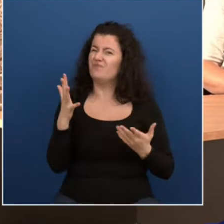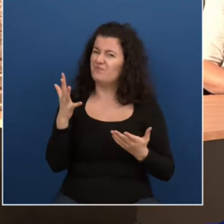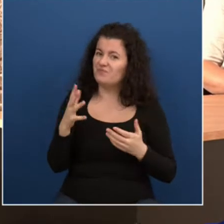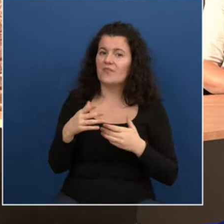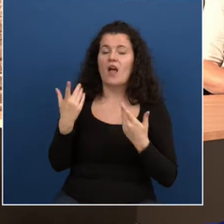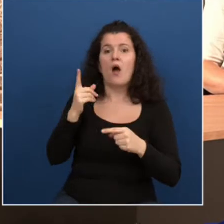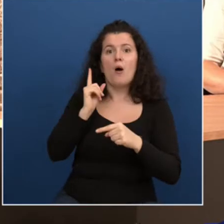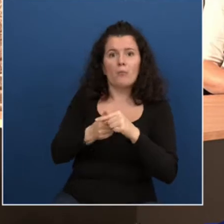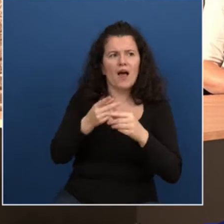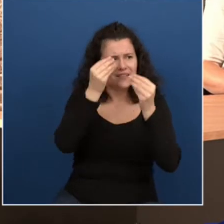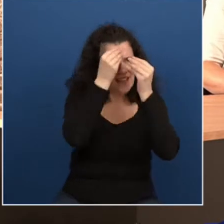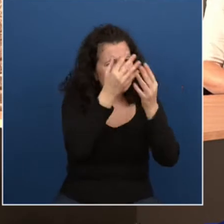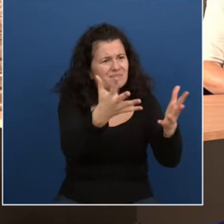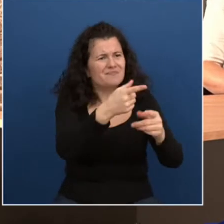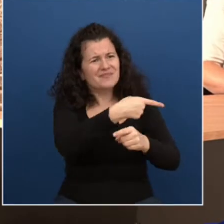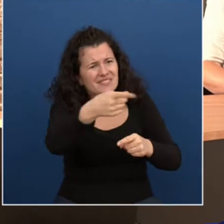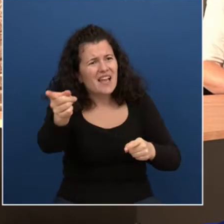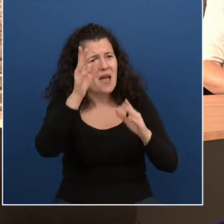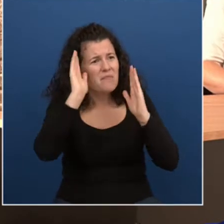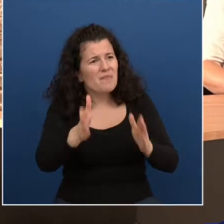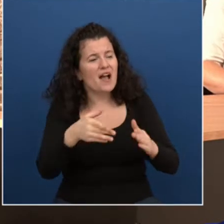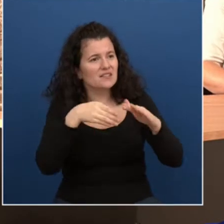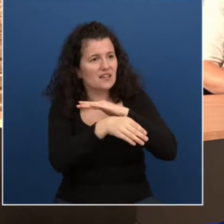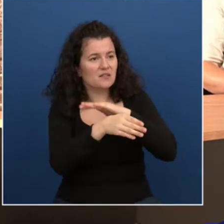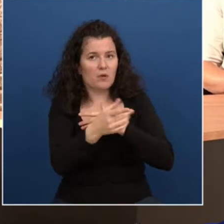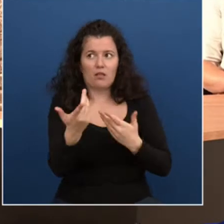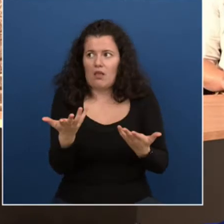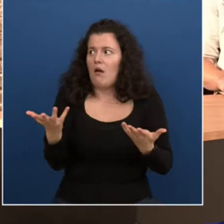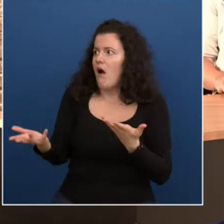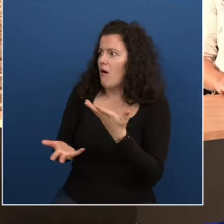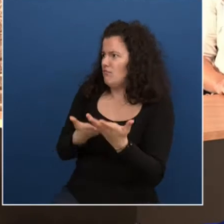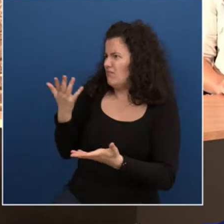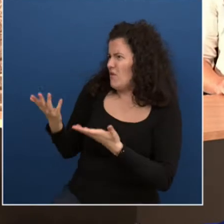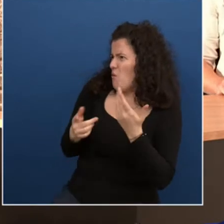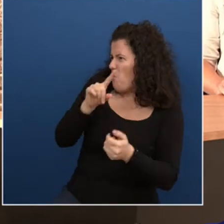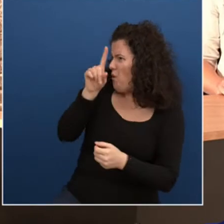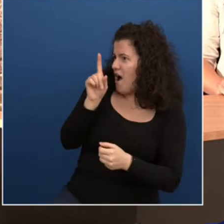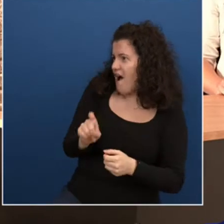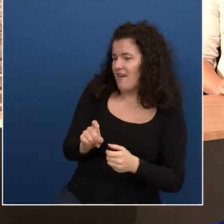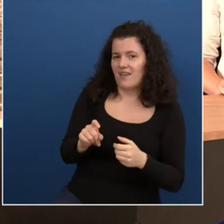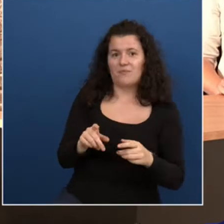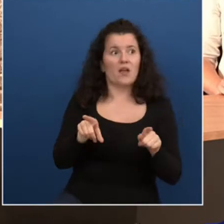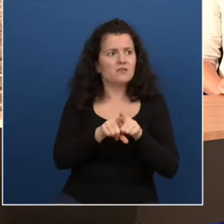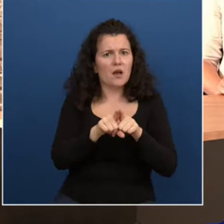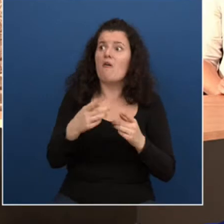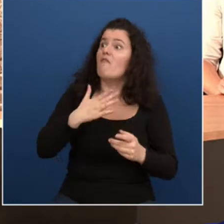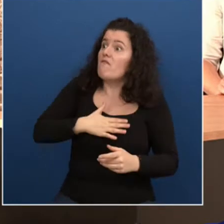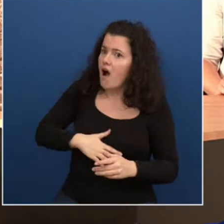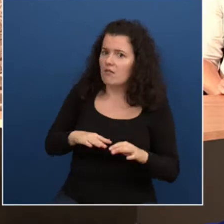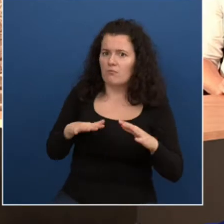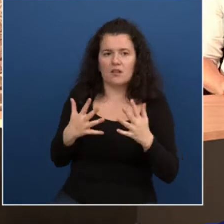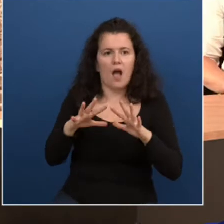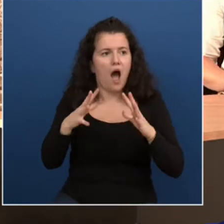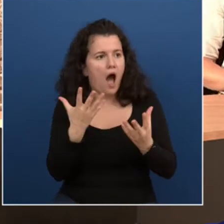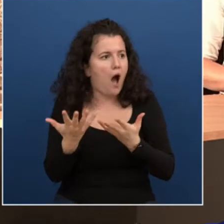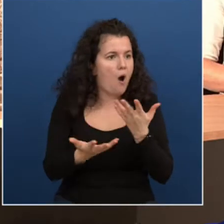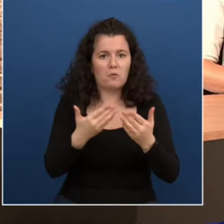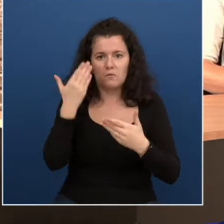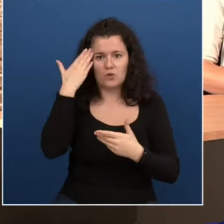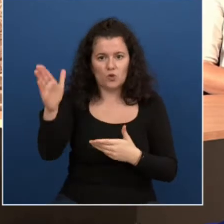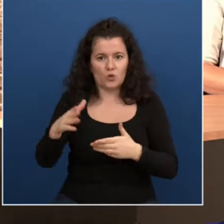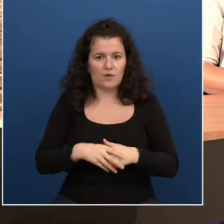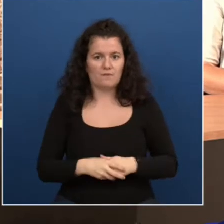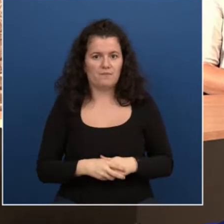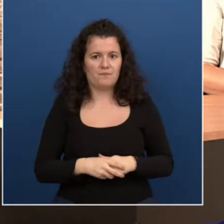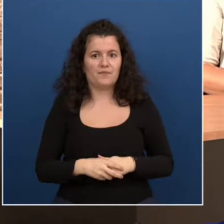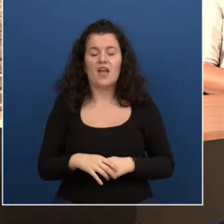reasons, but many developers have shared with us they don't know where to start. And it can be even more stressful if the first time you're considering accessibility is at the end of